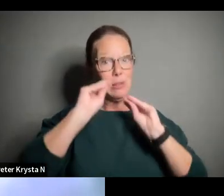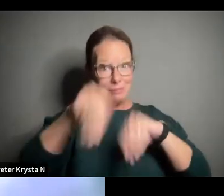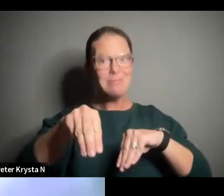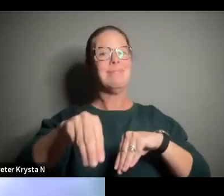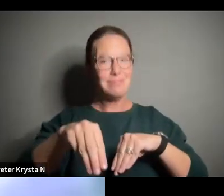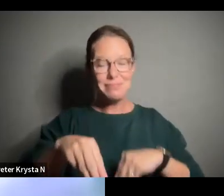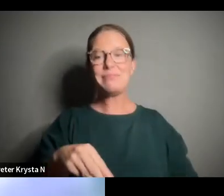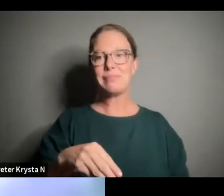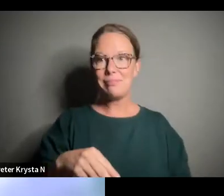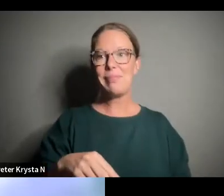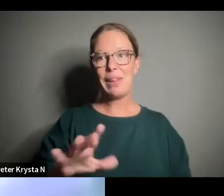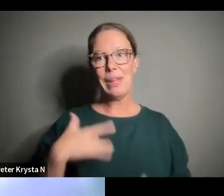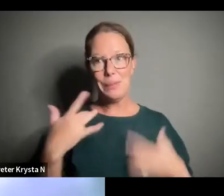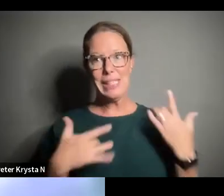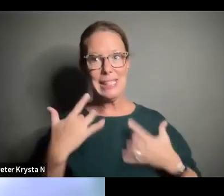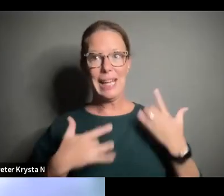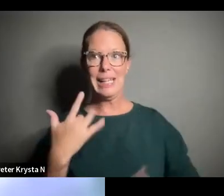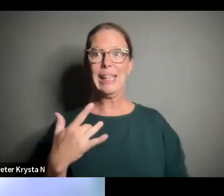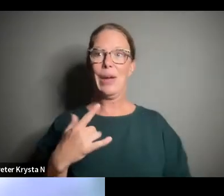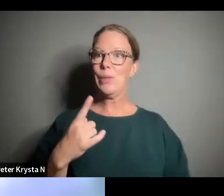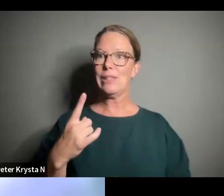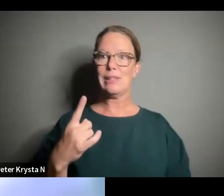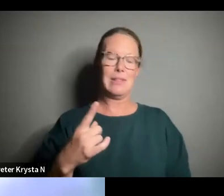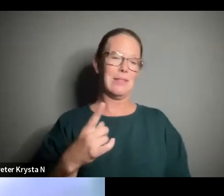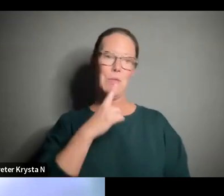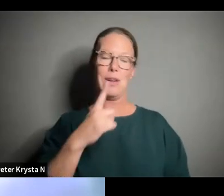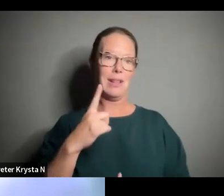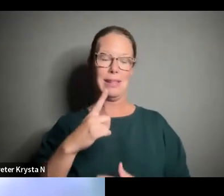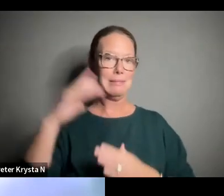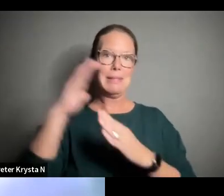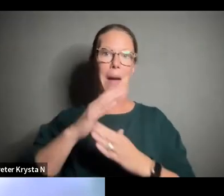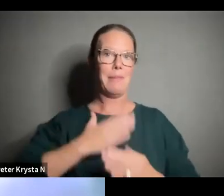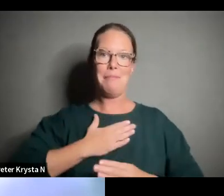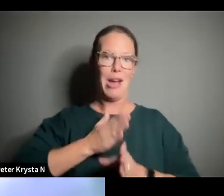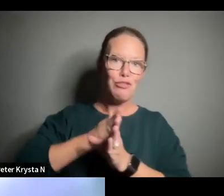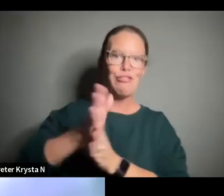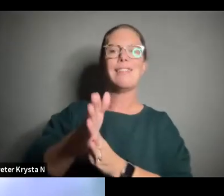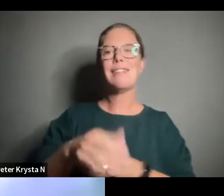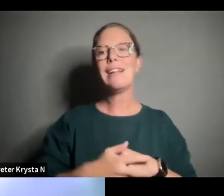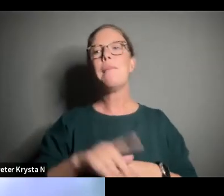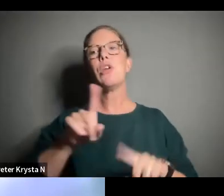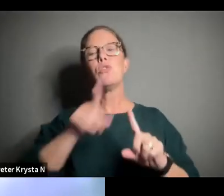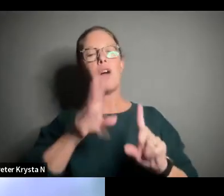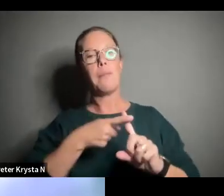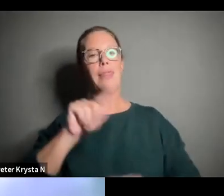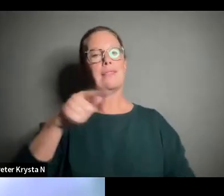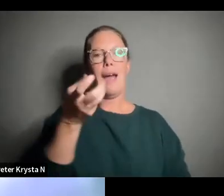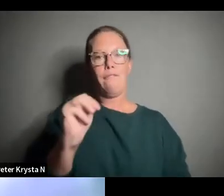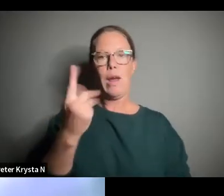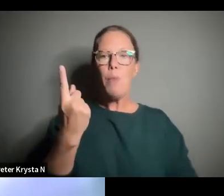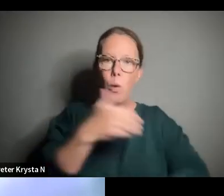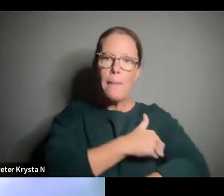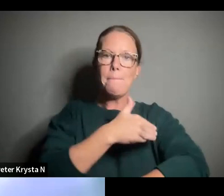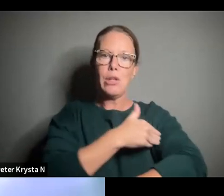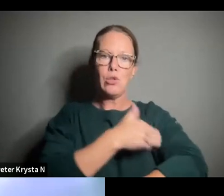exciting. So that was one of the highlights of my career. But you talk about the diaphragm being one muscle that